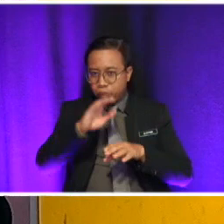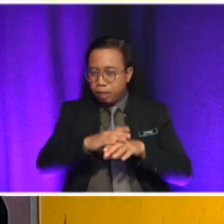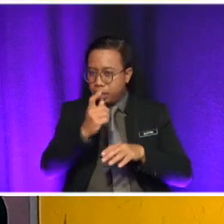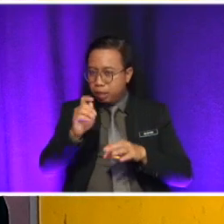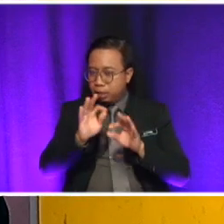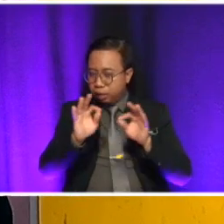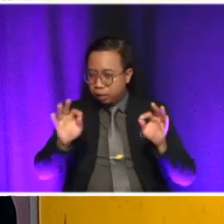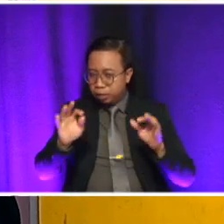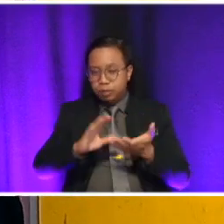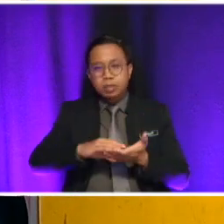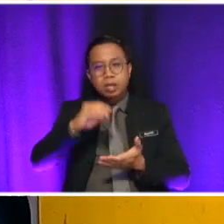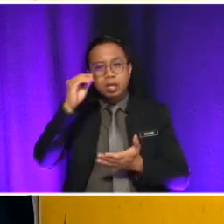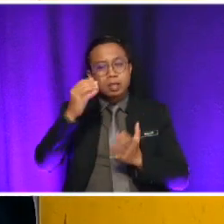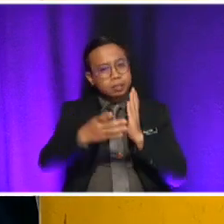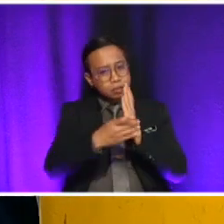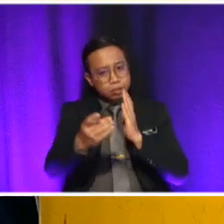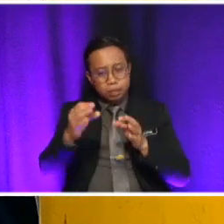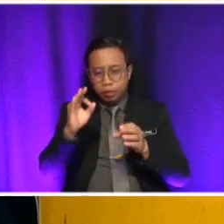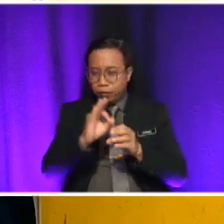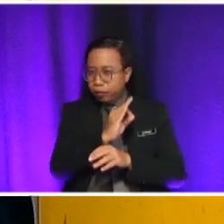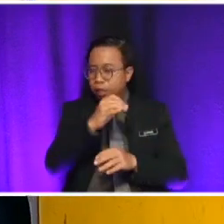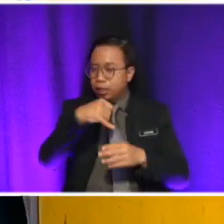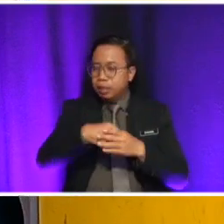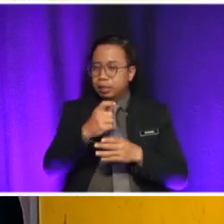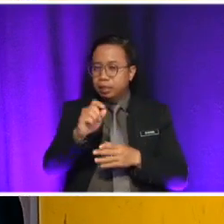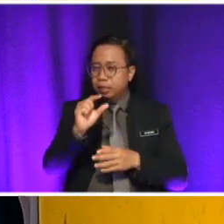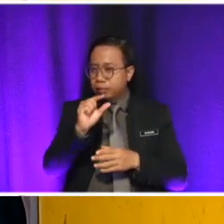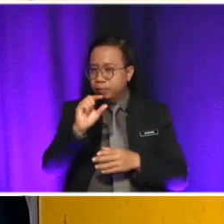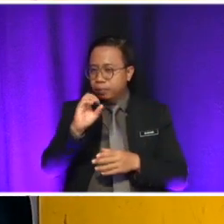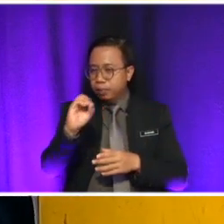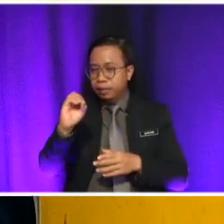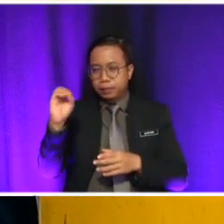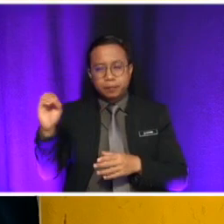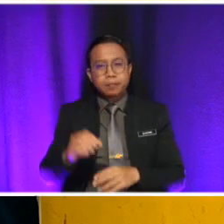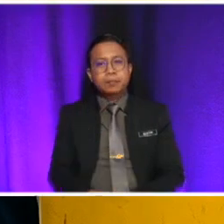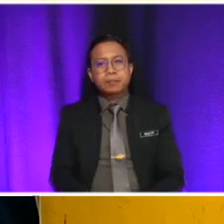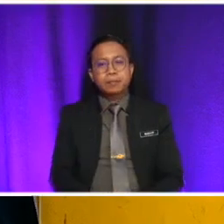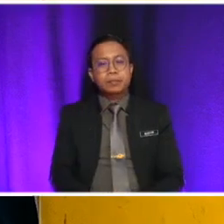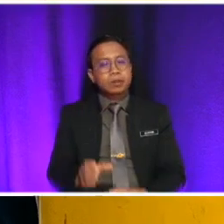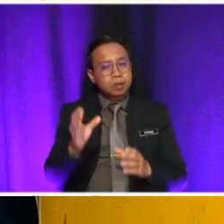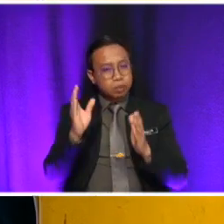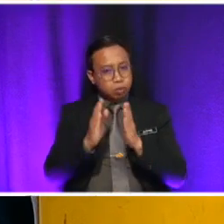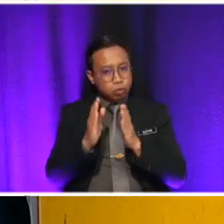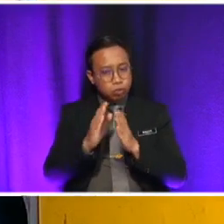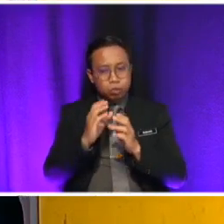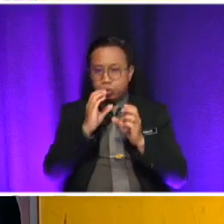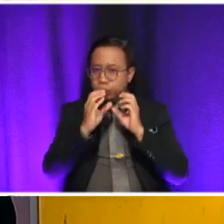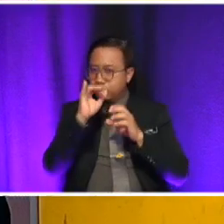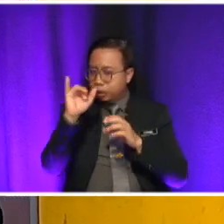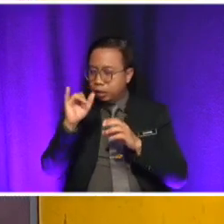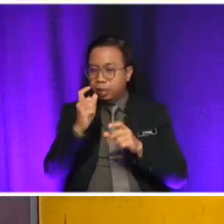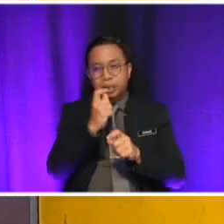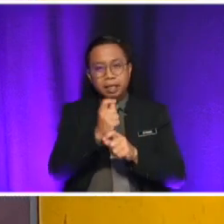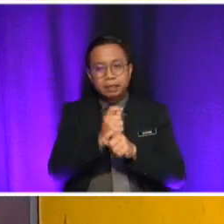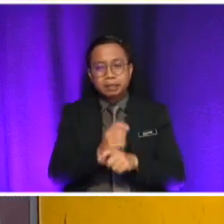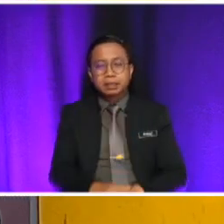and we have learned skills on filling in the gaps in a text. And then we moved on to for a short speaking task. And now we